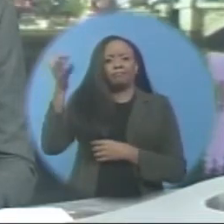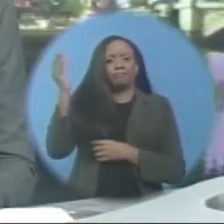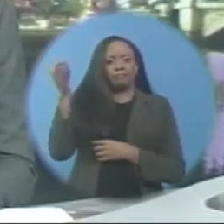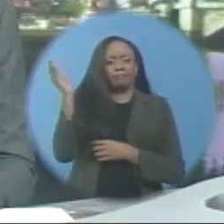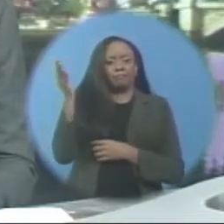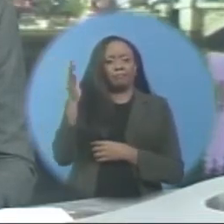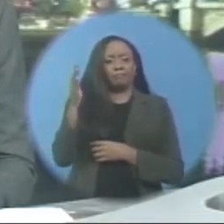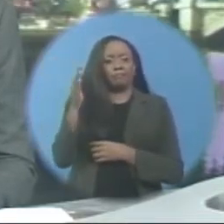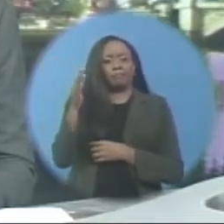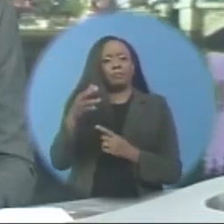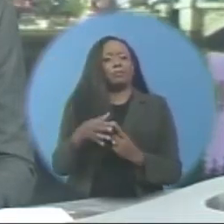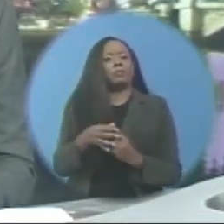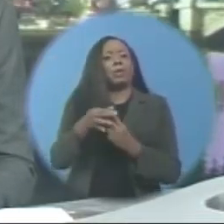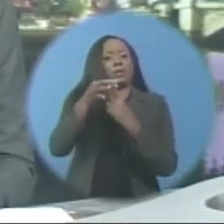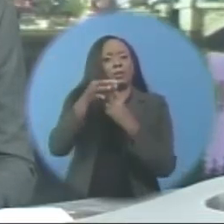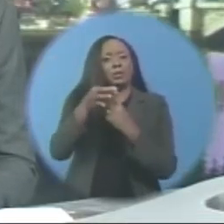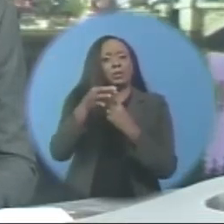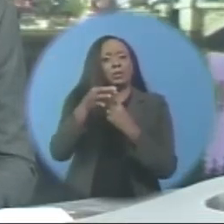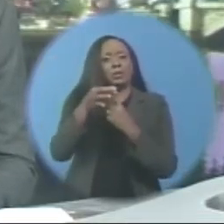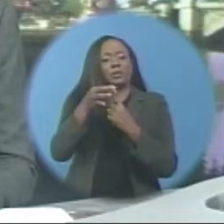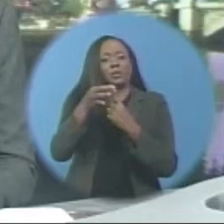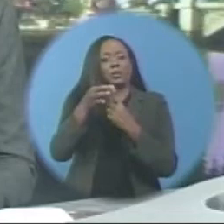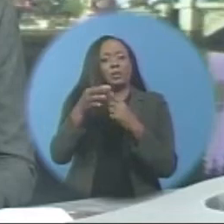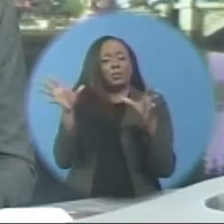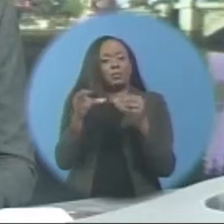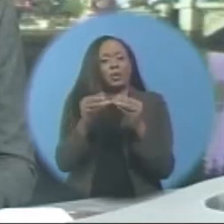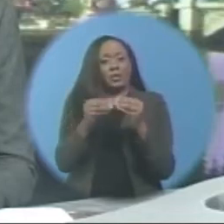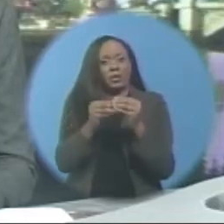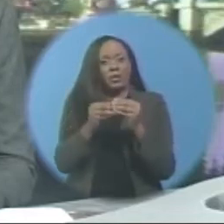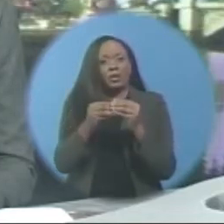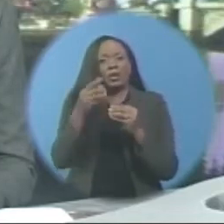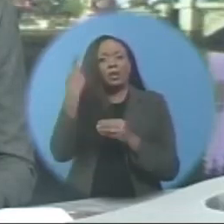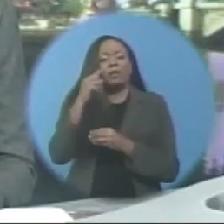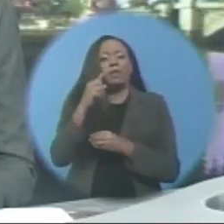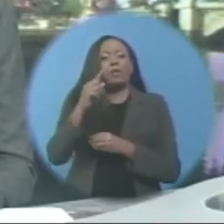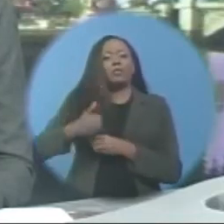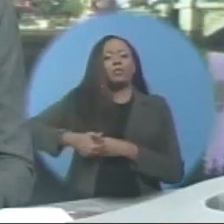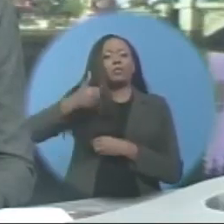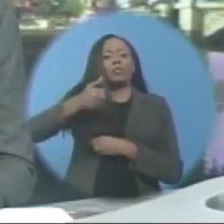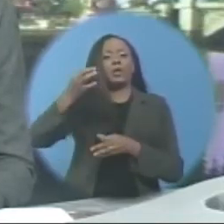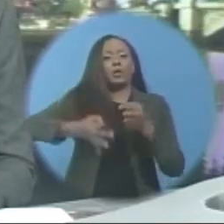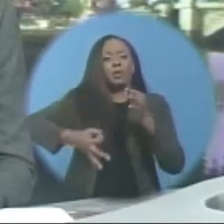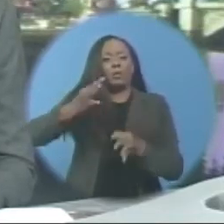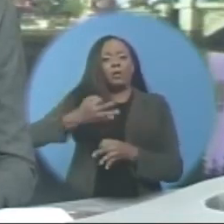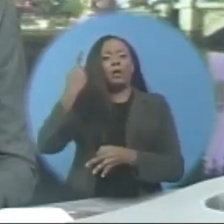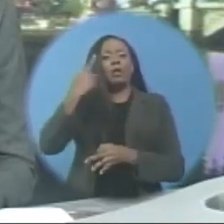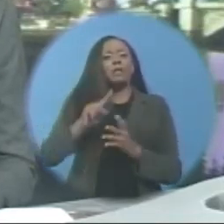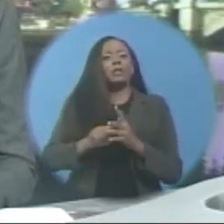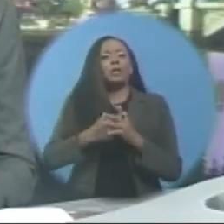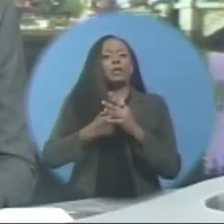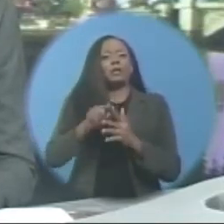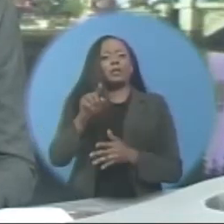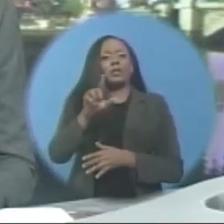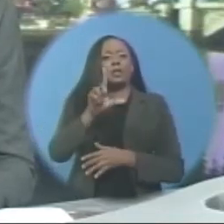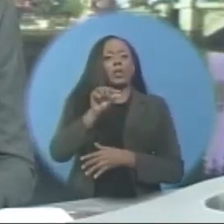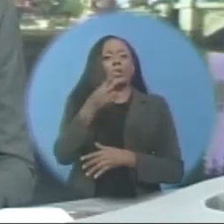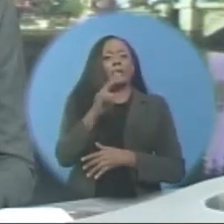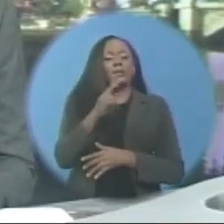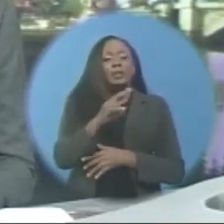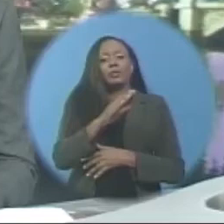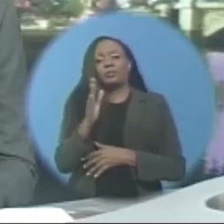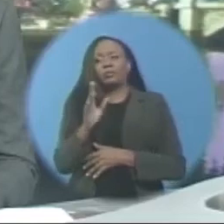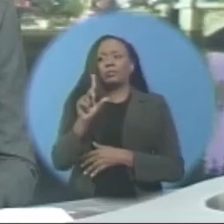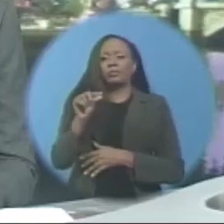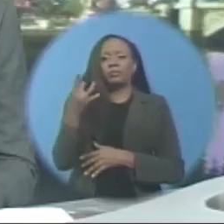a special sitting of the Supreme Court to mark the start of the 2017-2018 legal year. He also used the opportunity